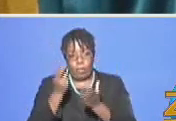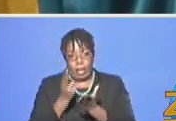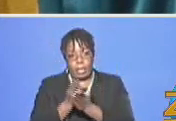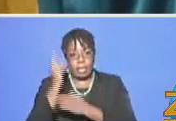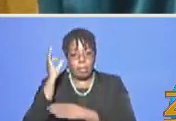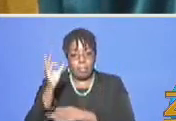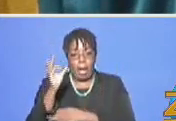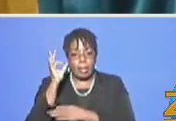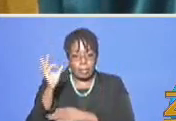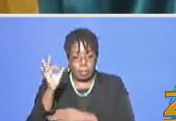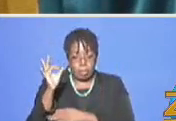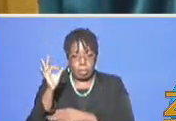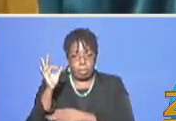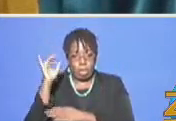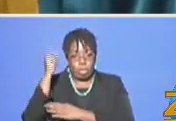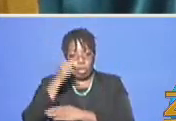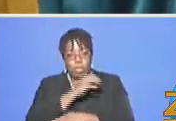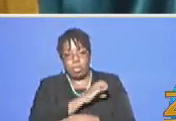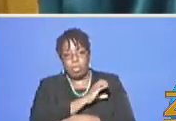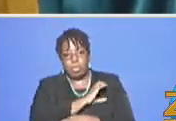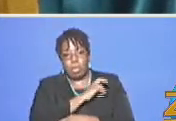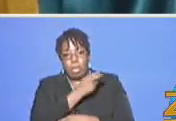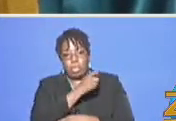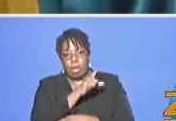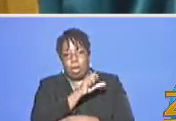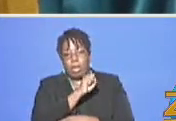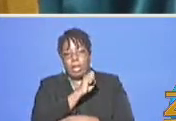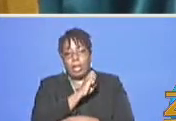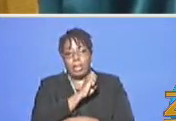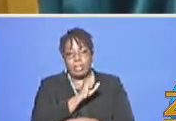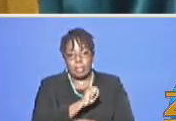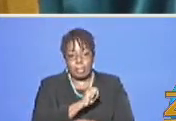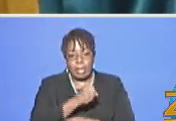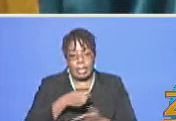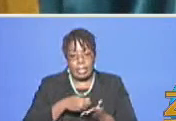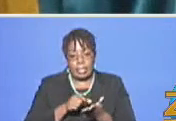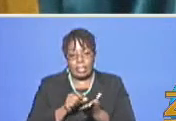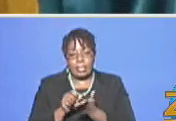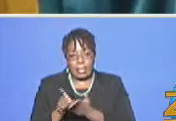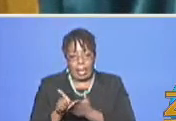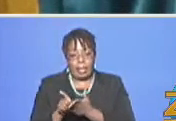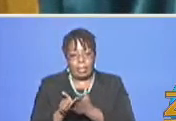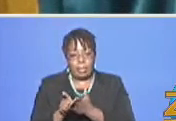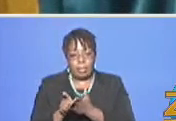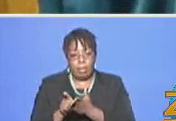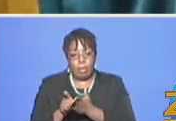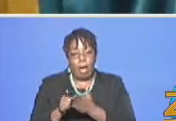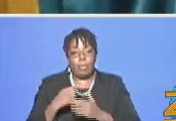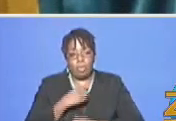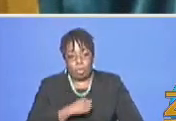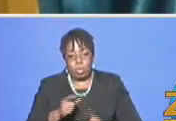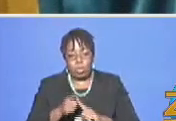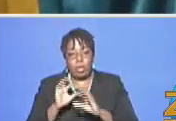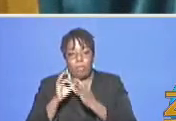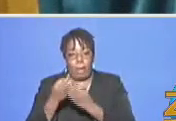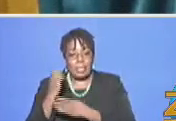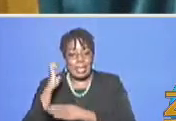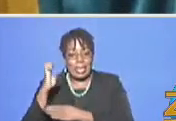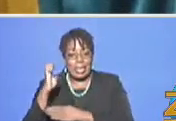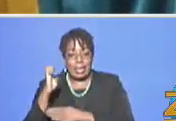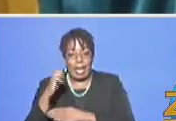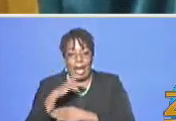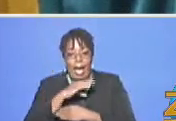Pastors, Reverend Jean-Paul Charles, is also extending condolences to the president's family. Reverend Charles says he and his